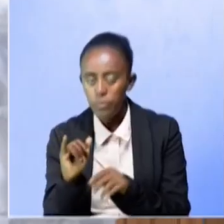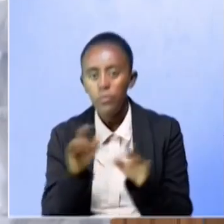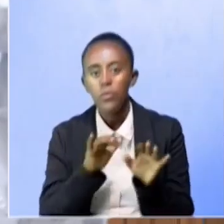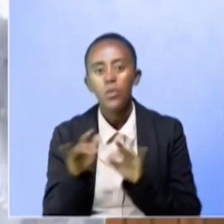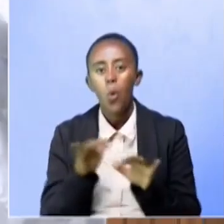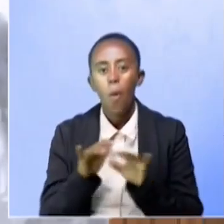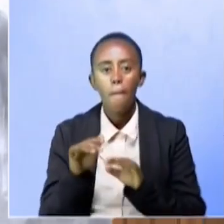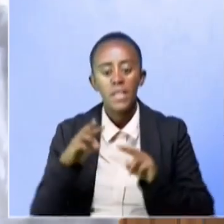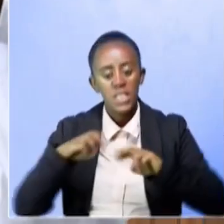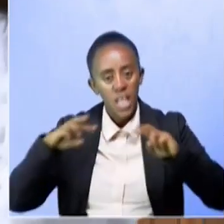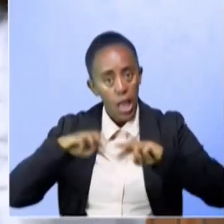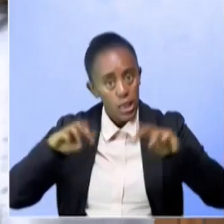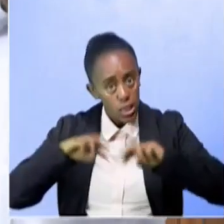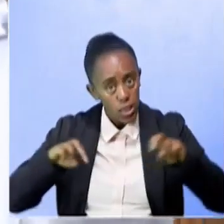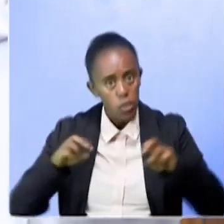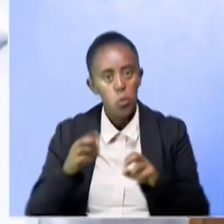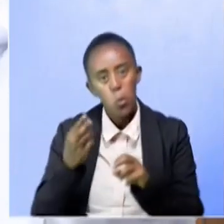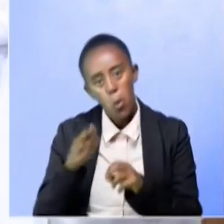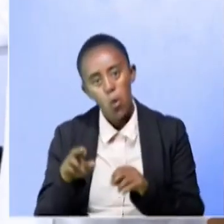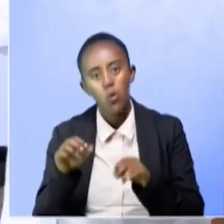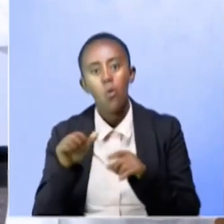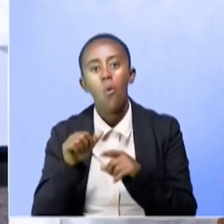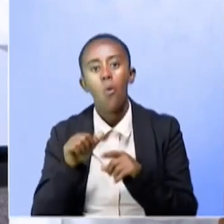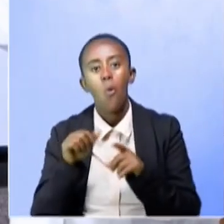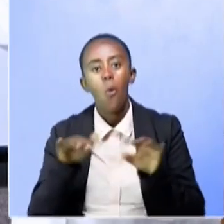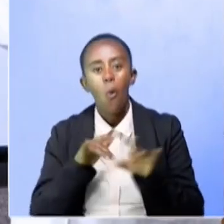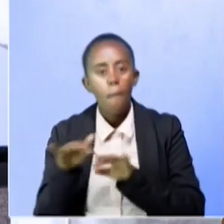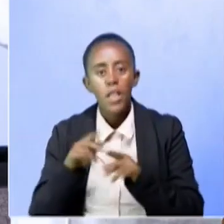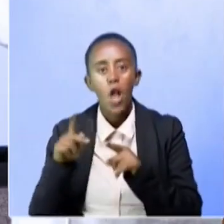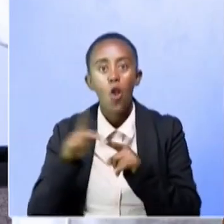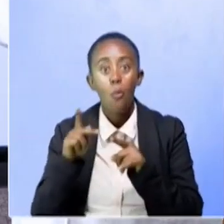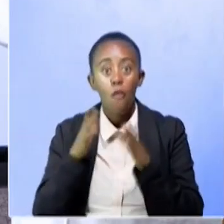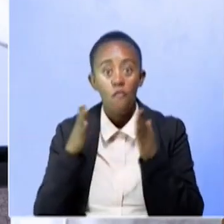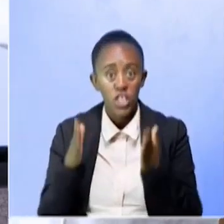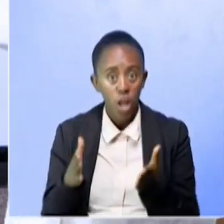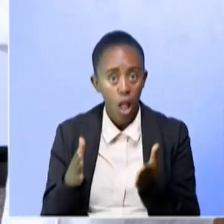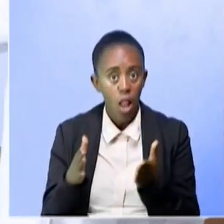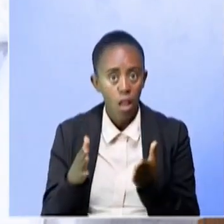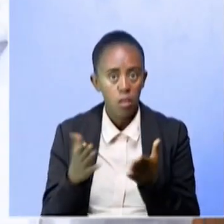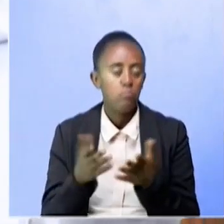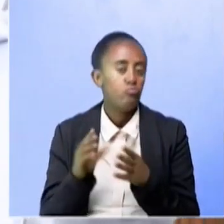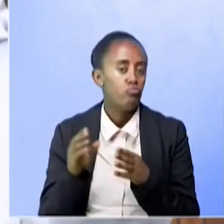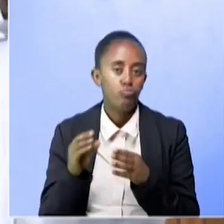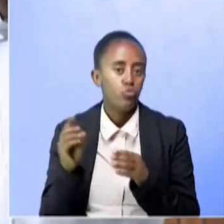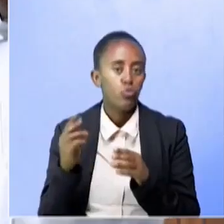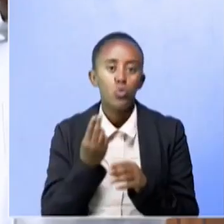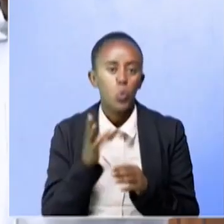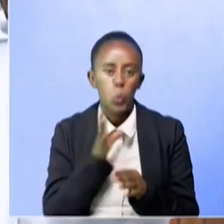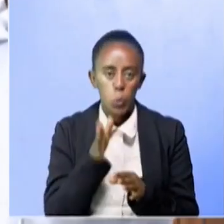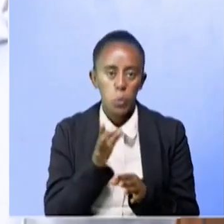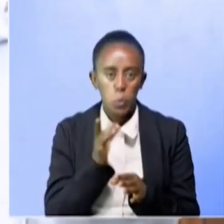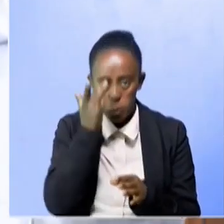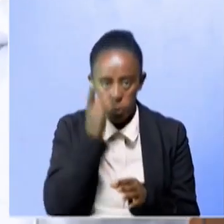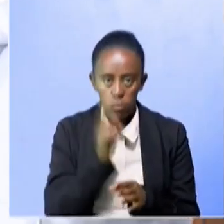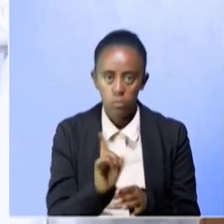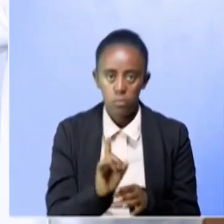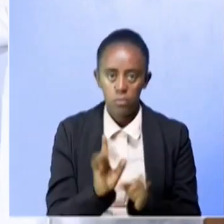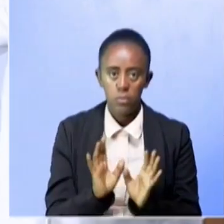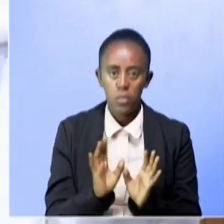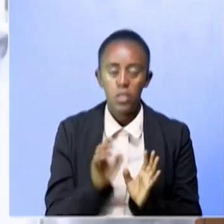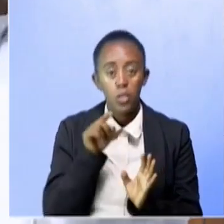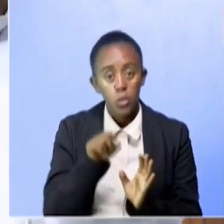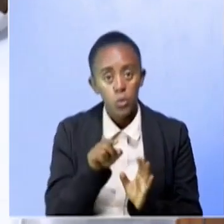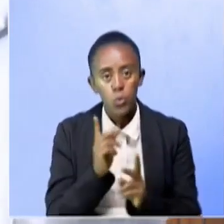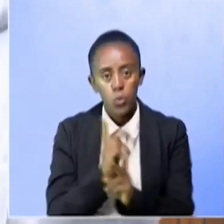computer scientists or computer professionals, don't use it as it is. That's why, because you